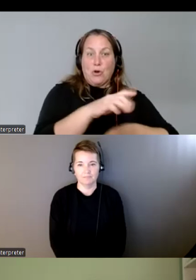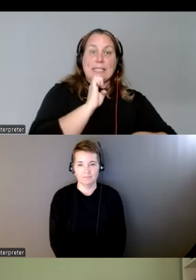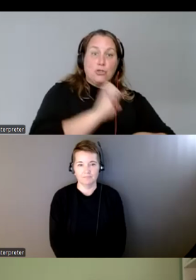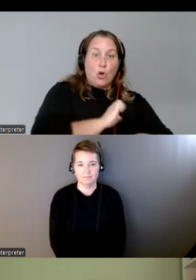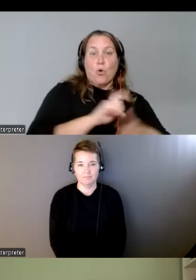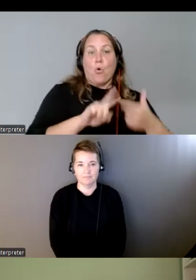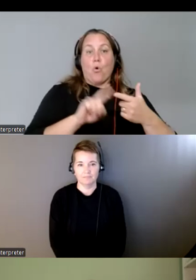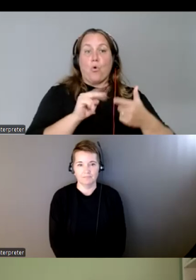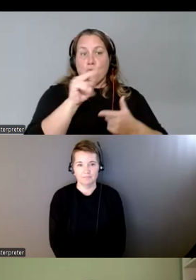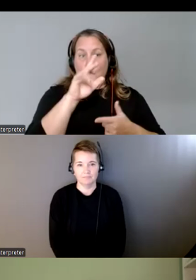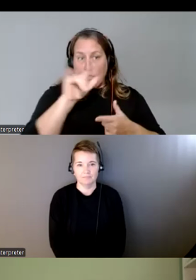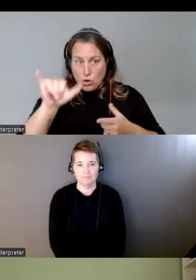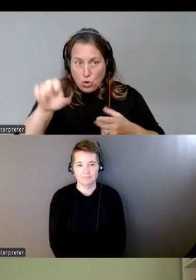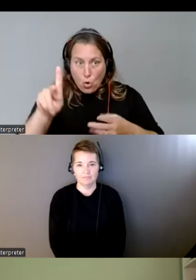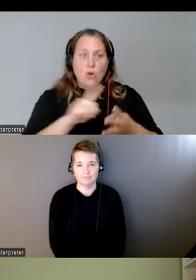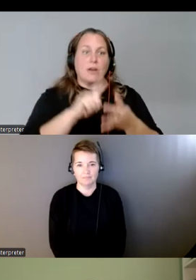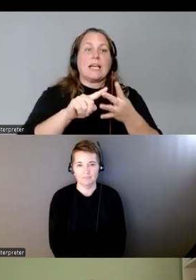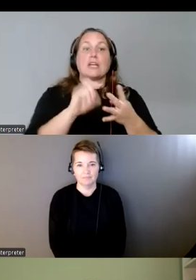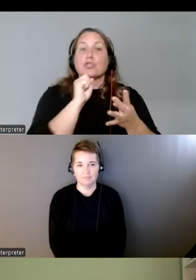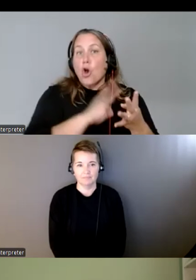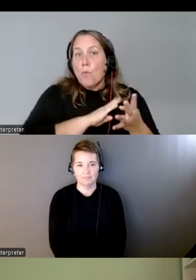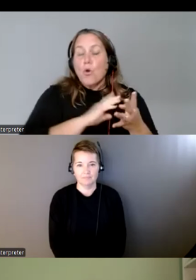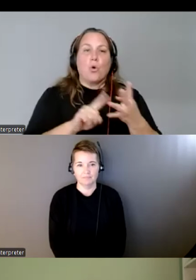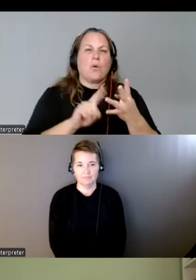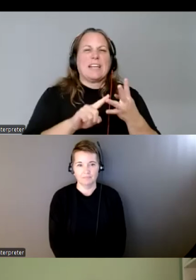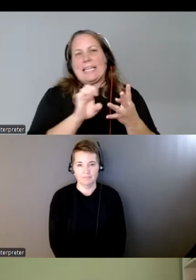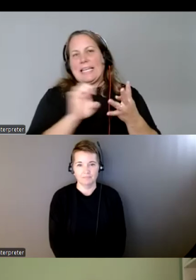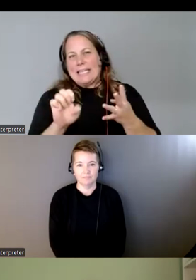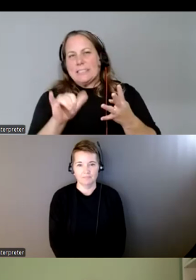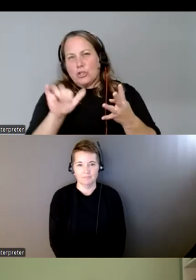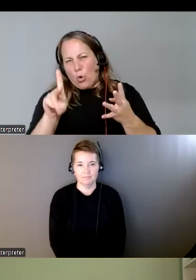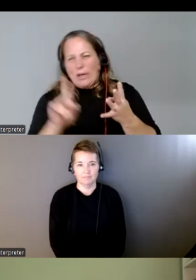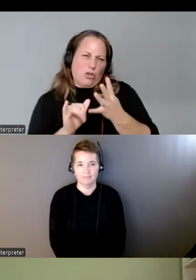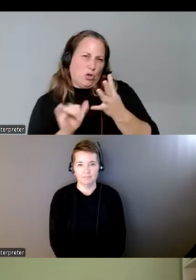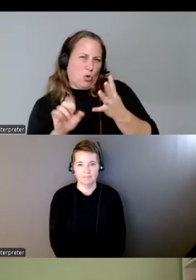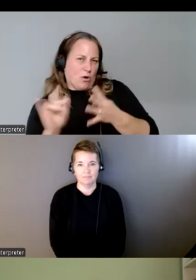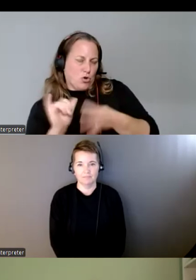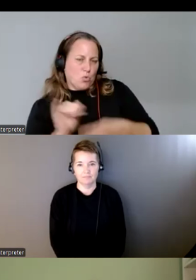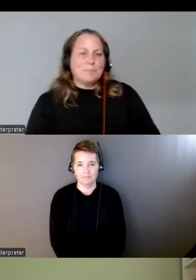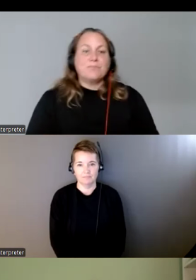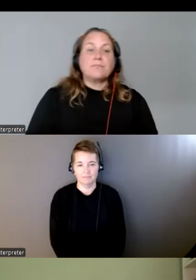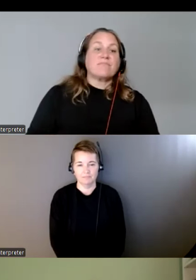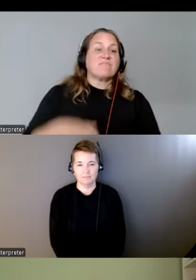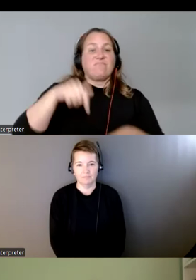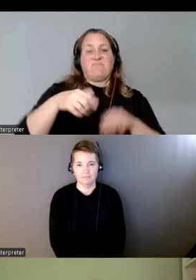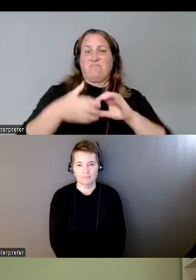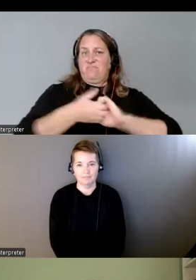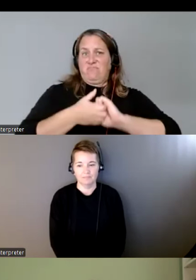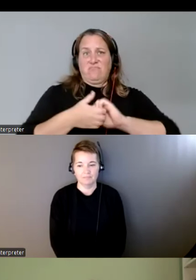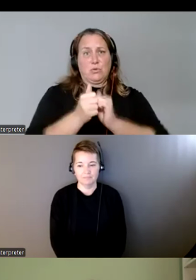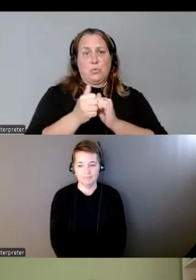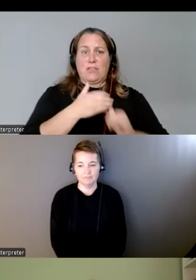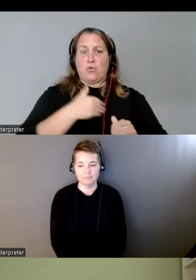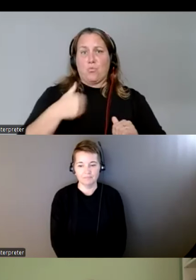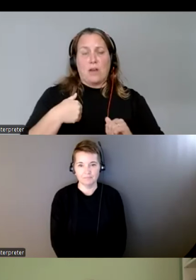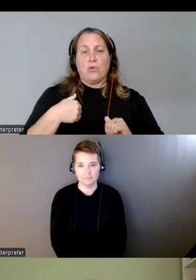York. This program is, of course, in partnership with Toronto Public Library, and it provides opportunities for Toronto